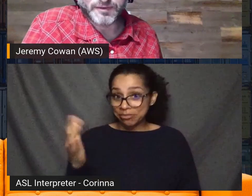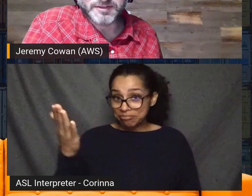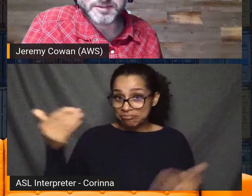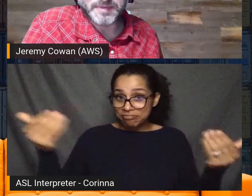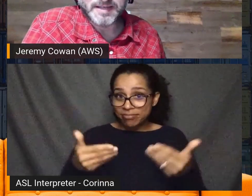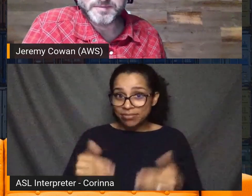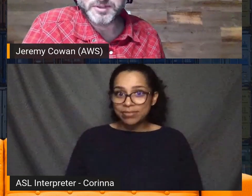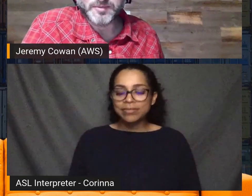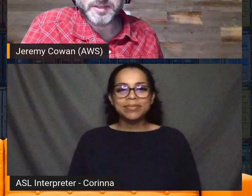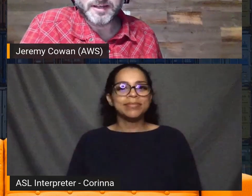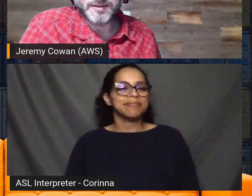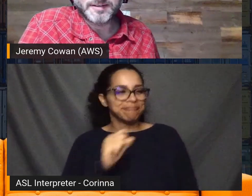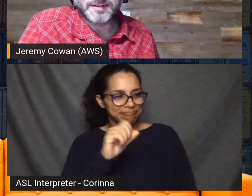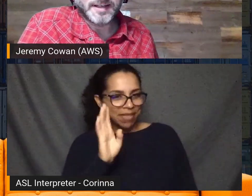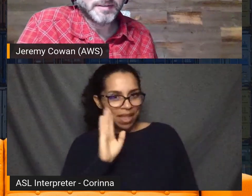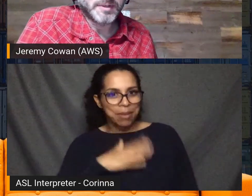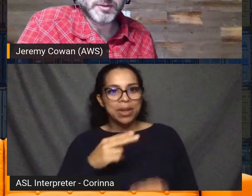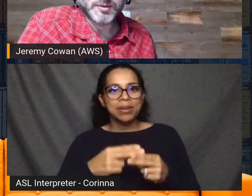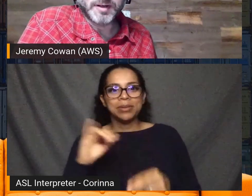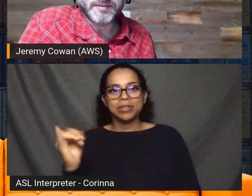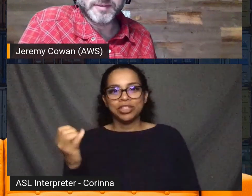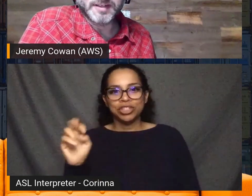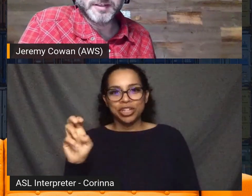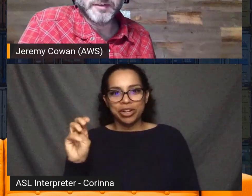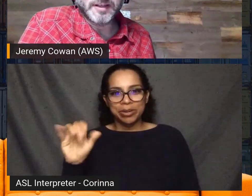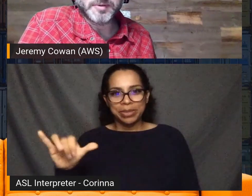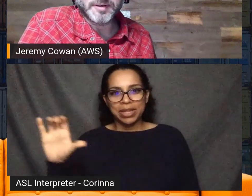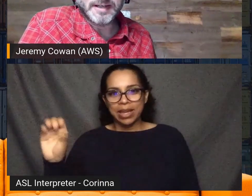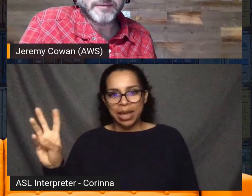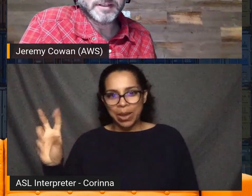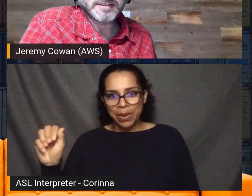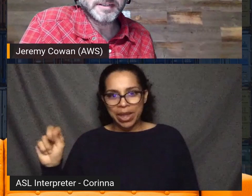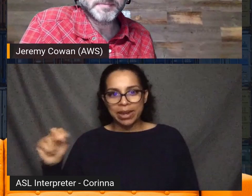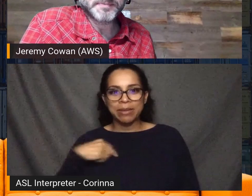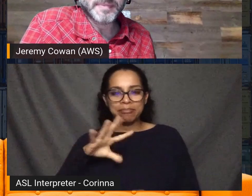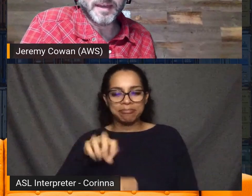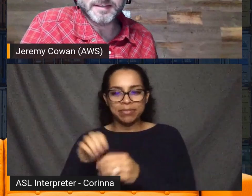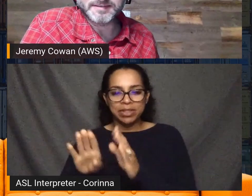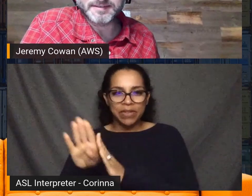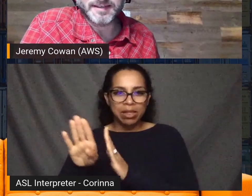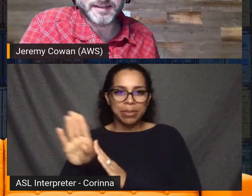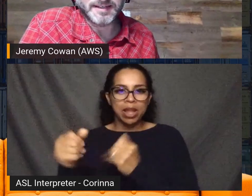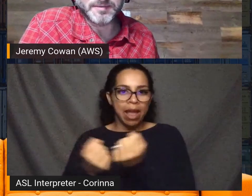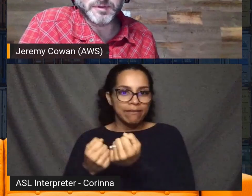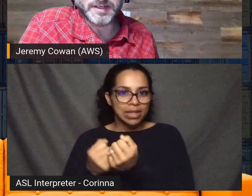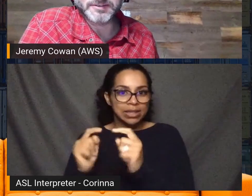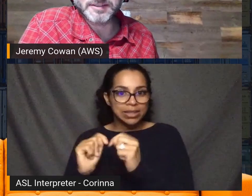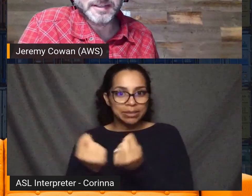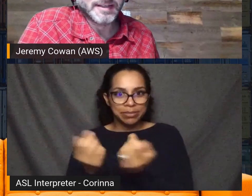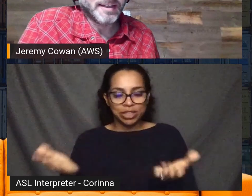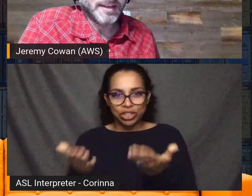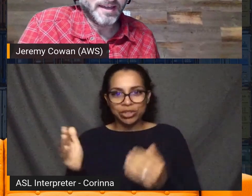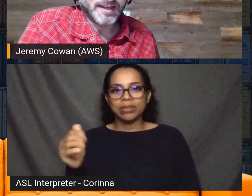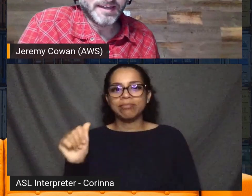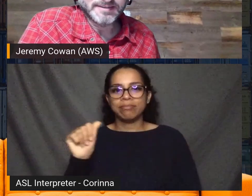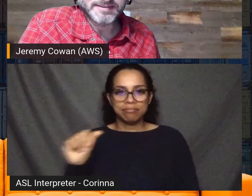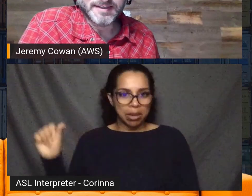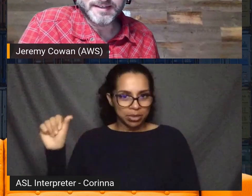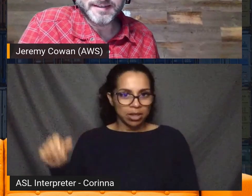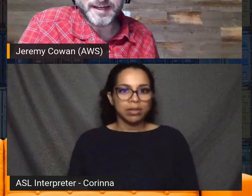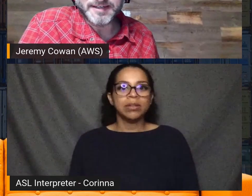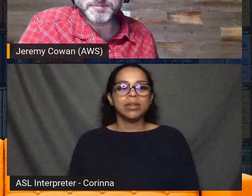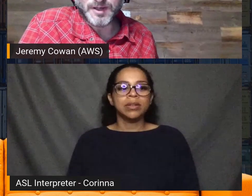hi folks. My name's Jeremy Cowan. I am also part of the developer advocate team at AWS.